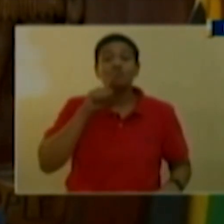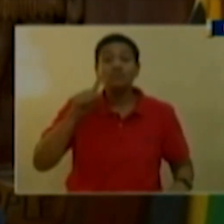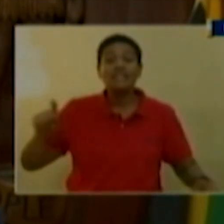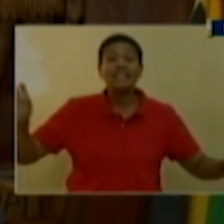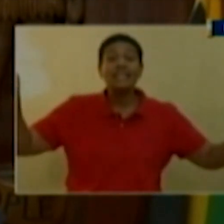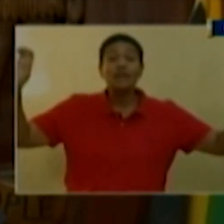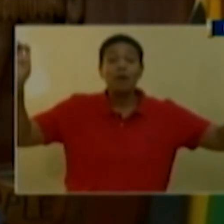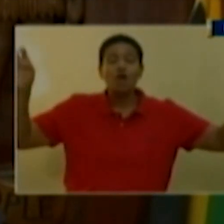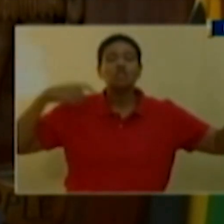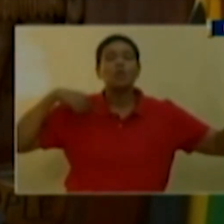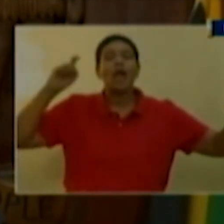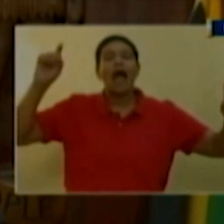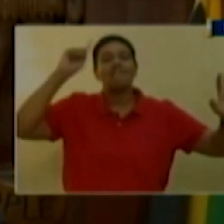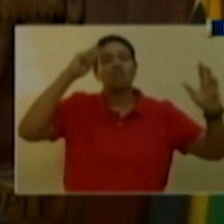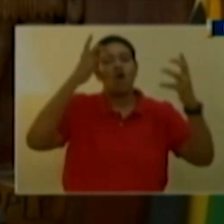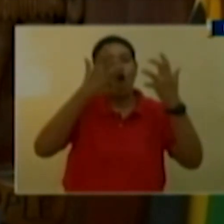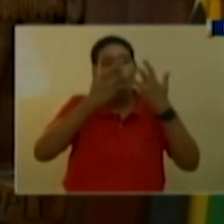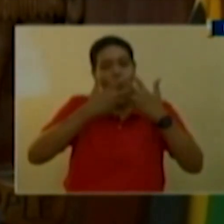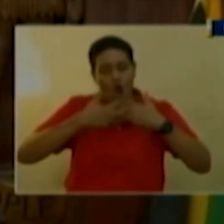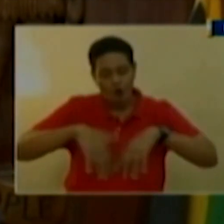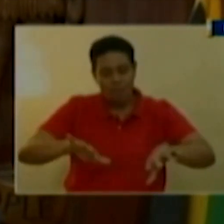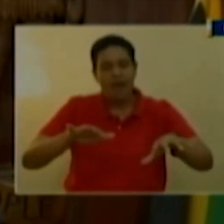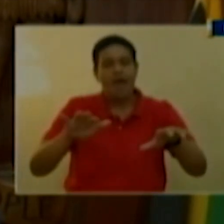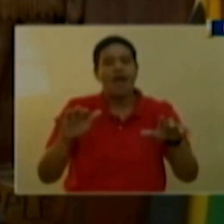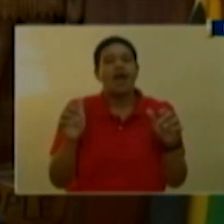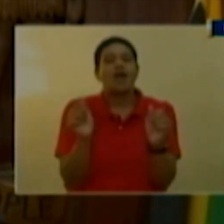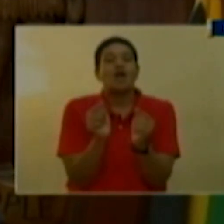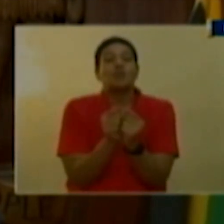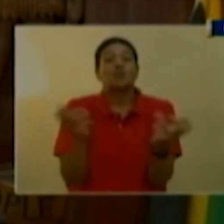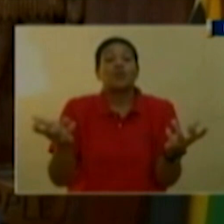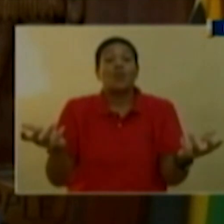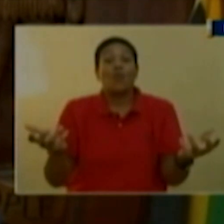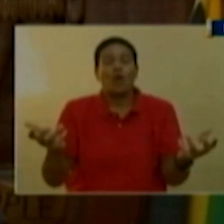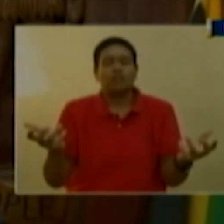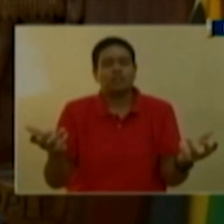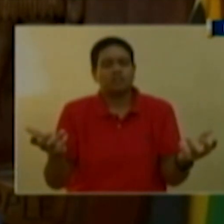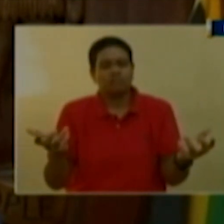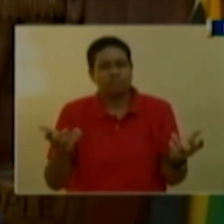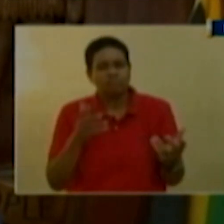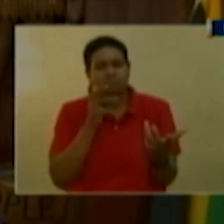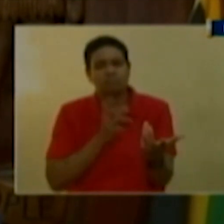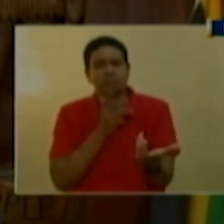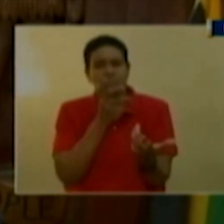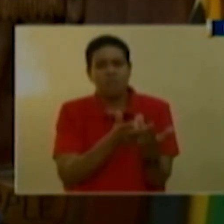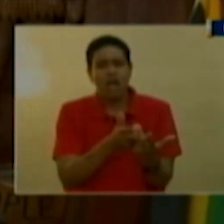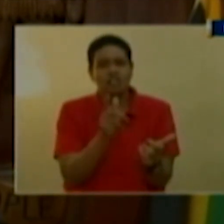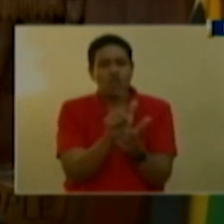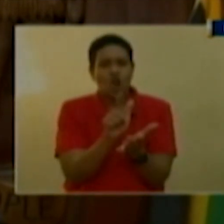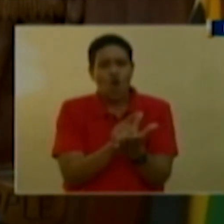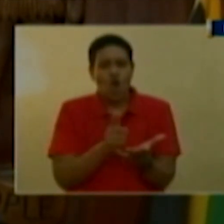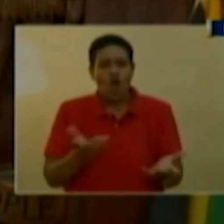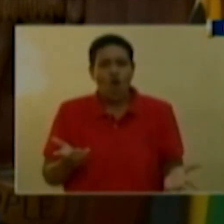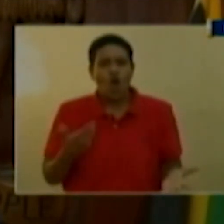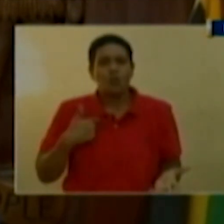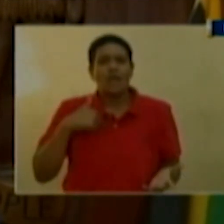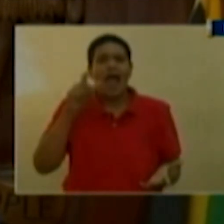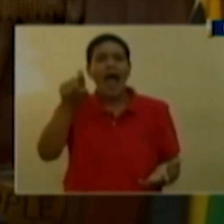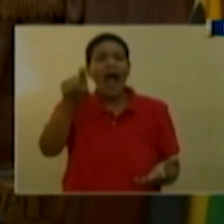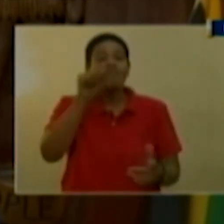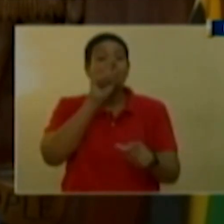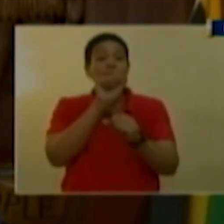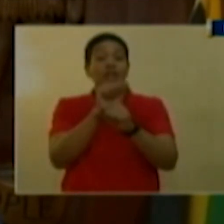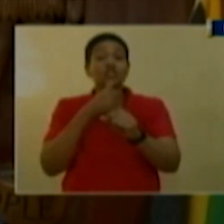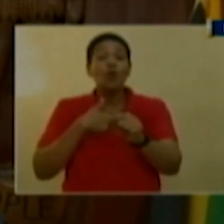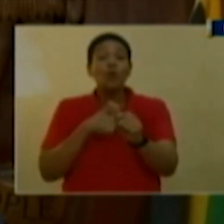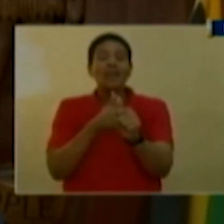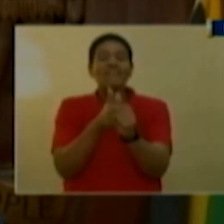we have to comply with what is within the law. We have to make sure that we